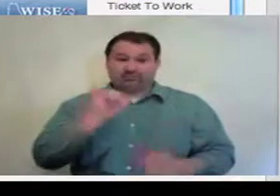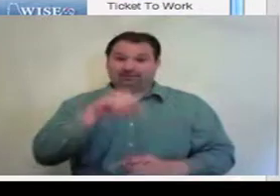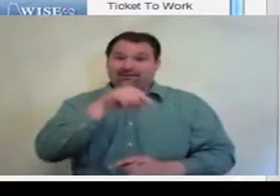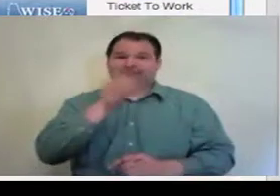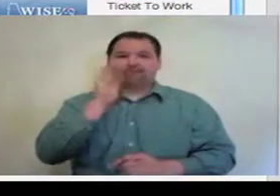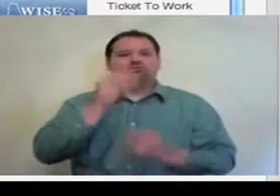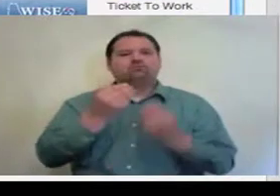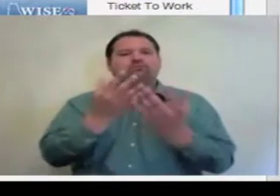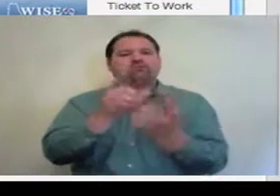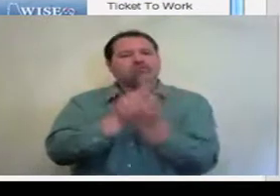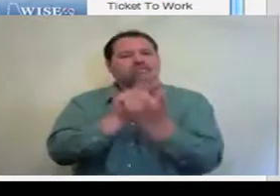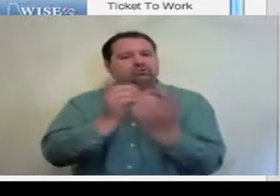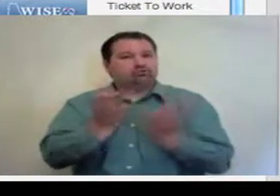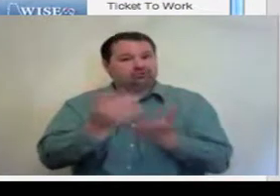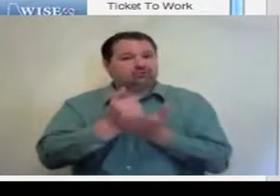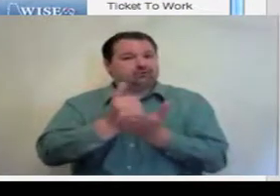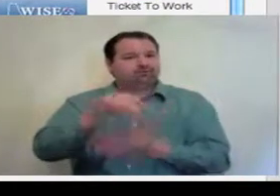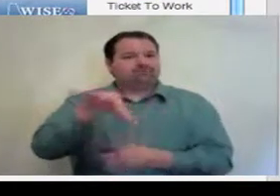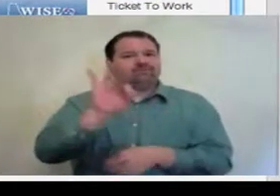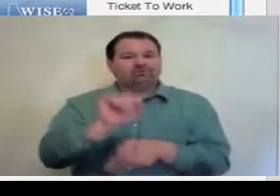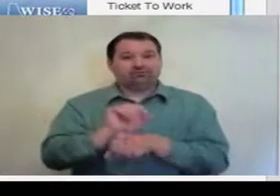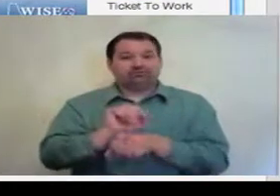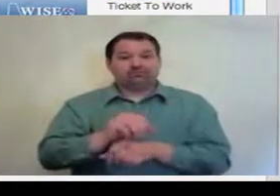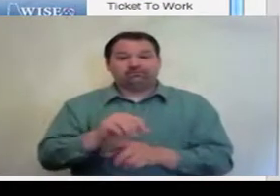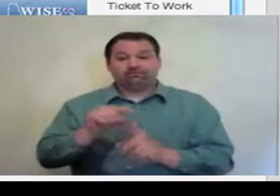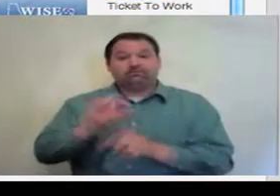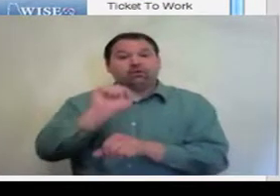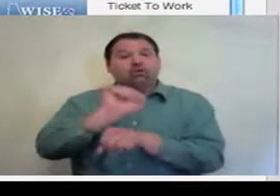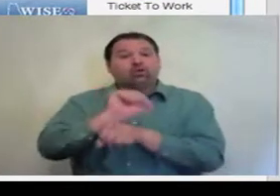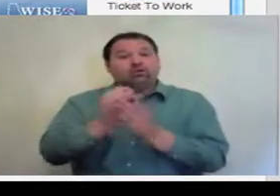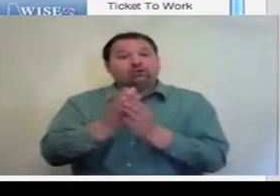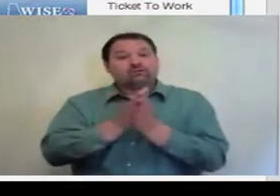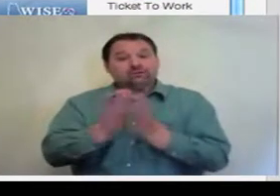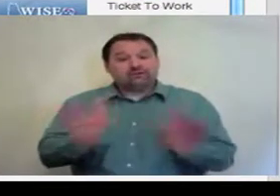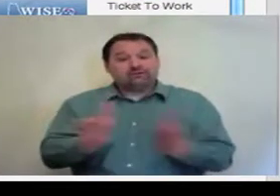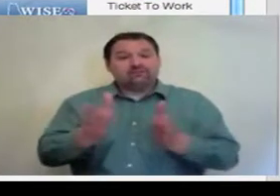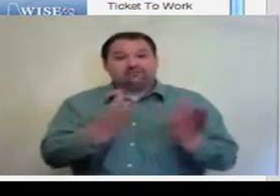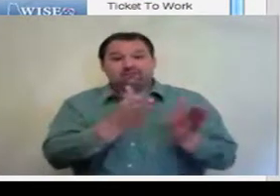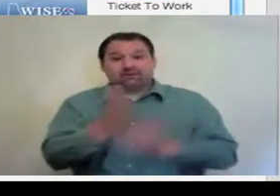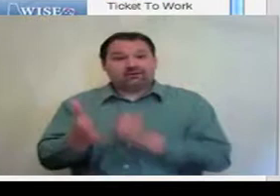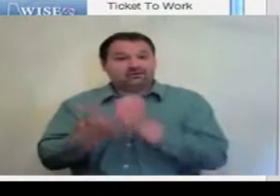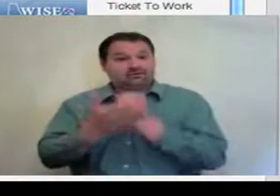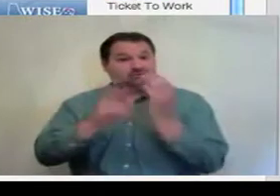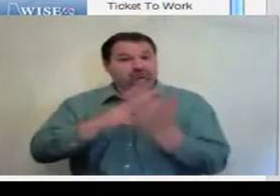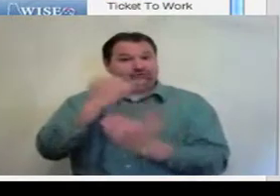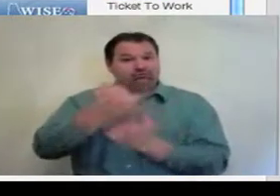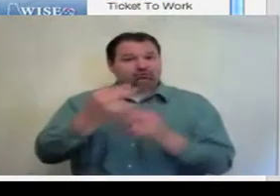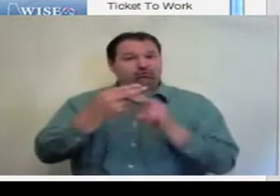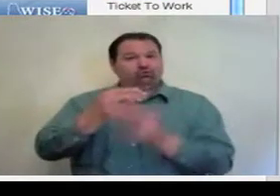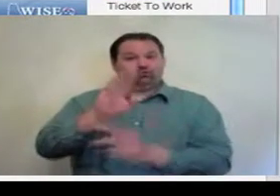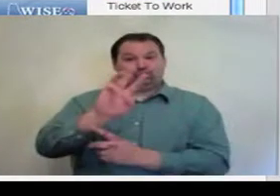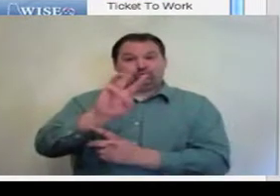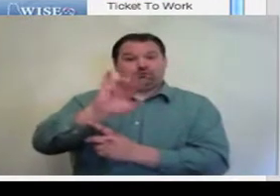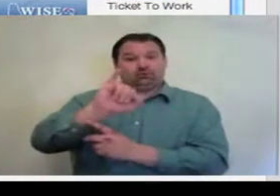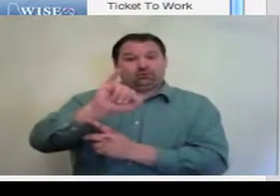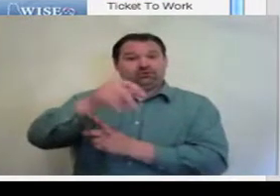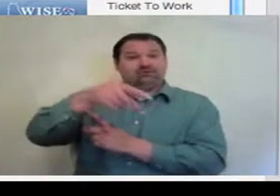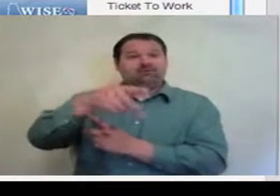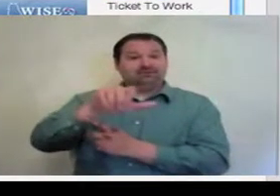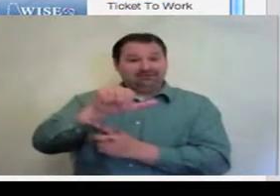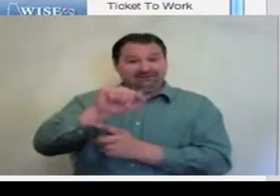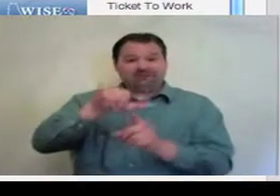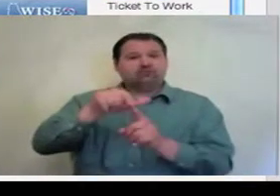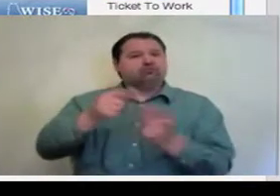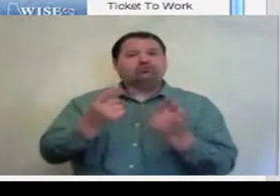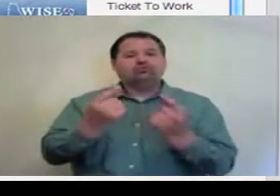that. They're going to work with you one-on-one to actually find the job. The Work Incentive Planning and Assistance Projects, the WIPAs, would be myself with